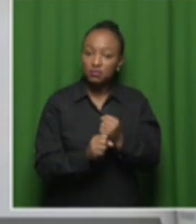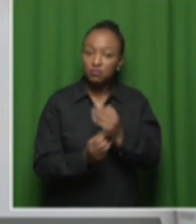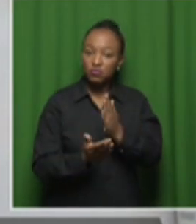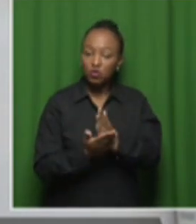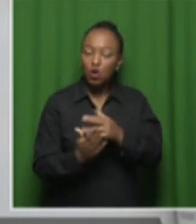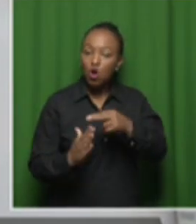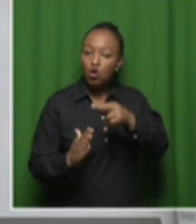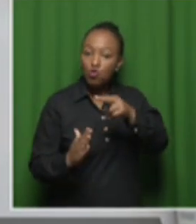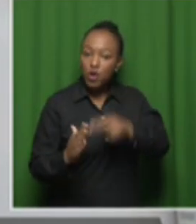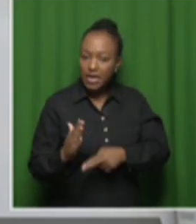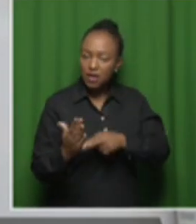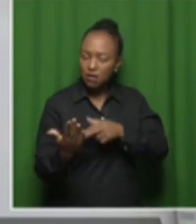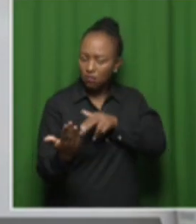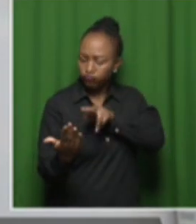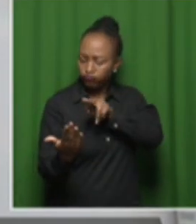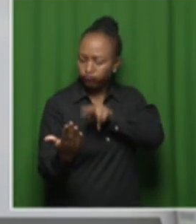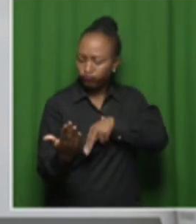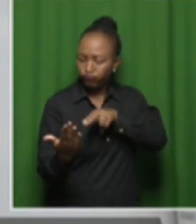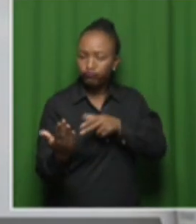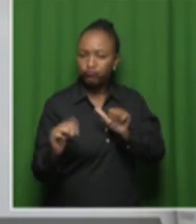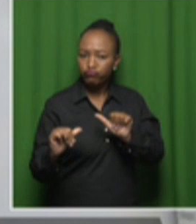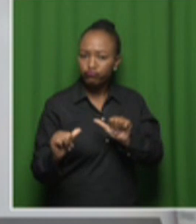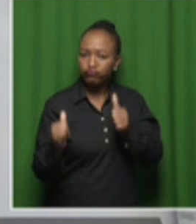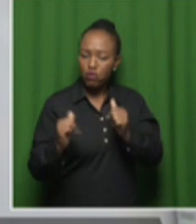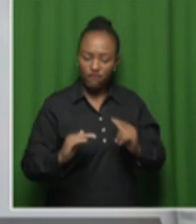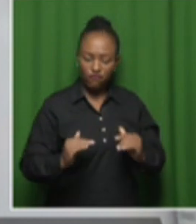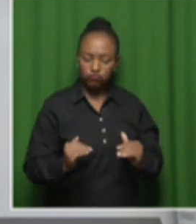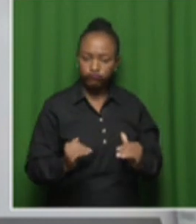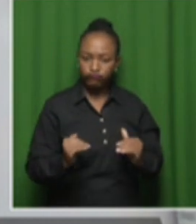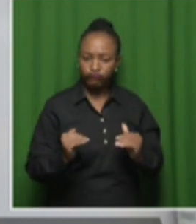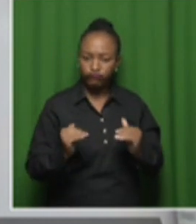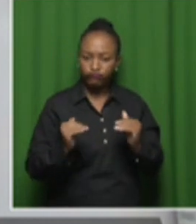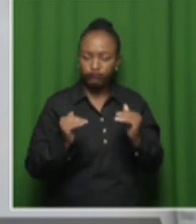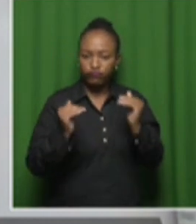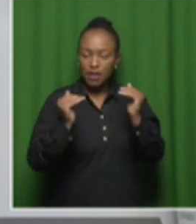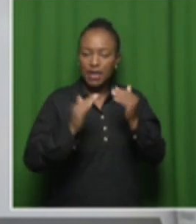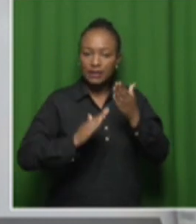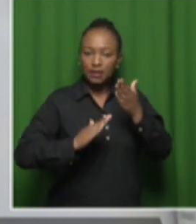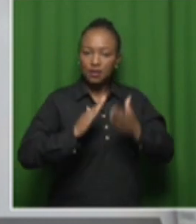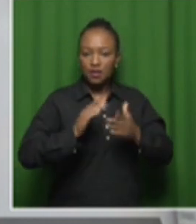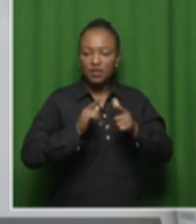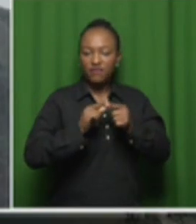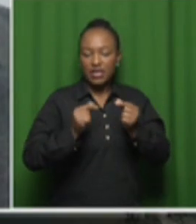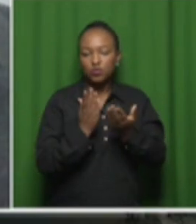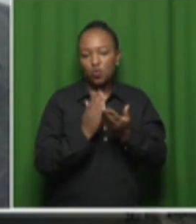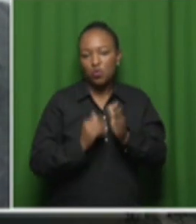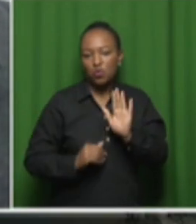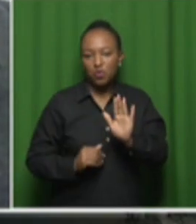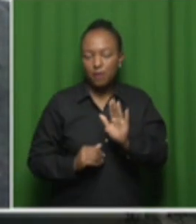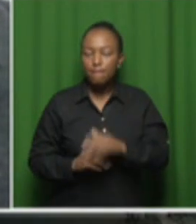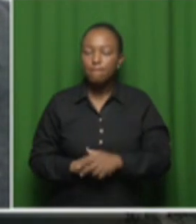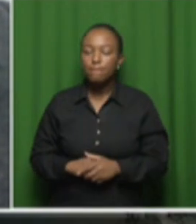proficiency in all parts of their educational learning. Yeah. So, I mean,